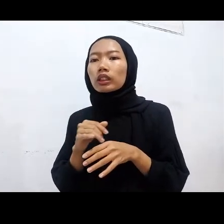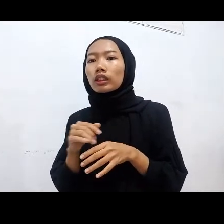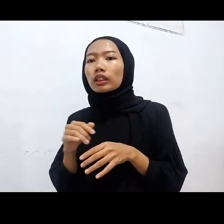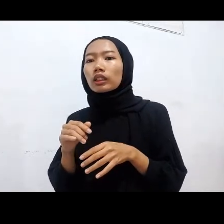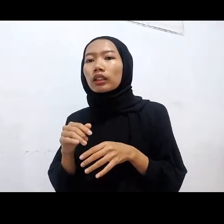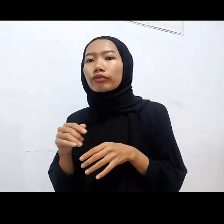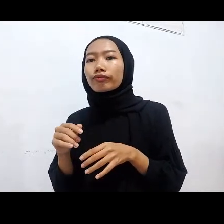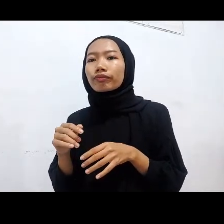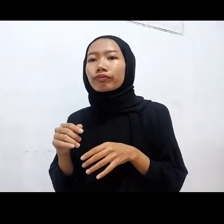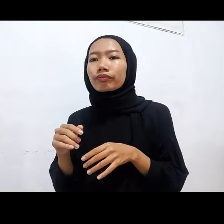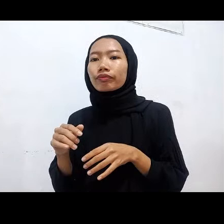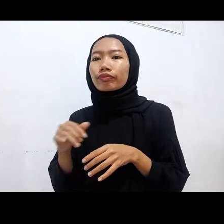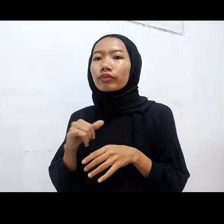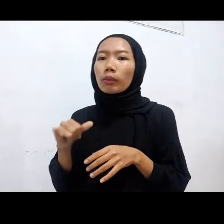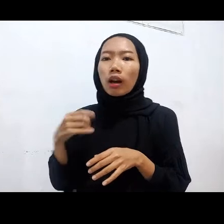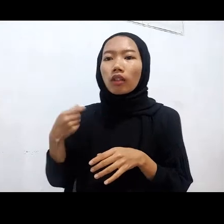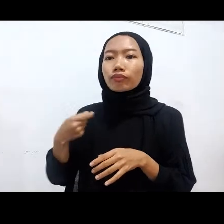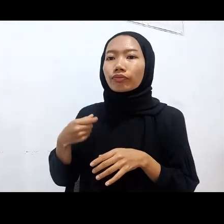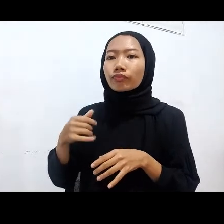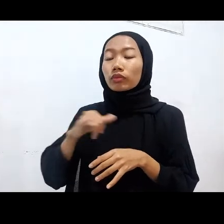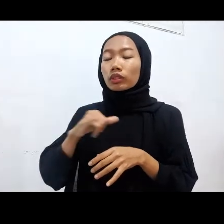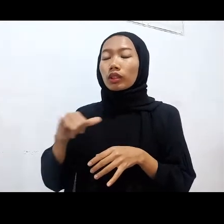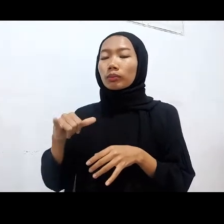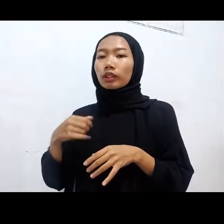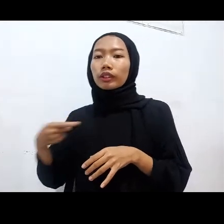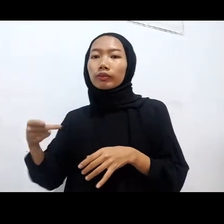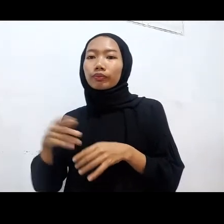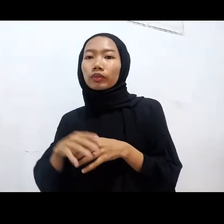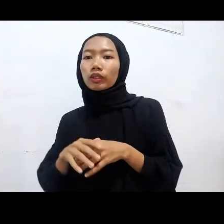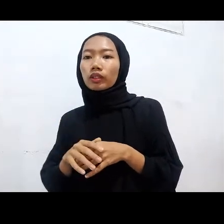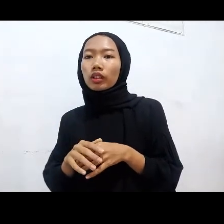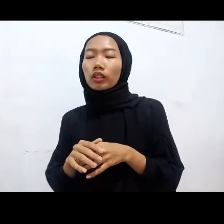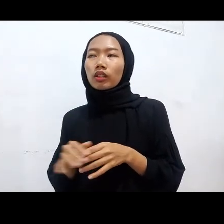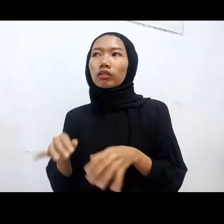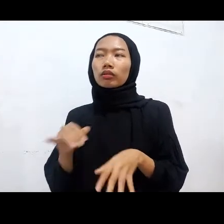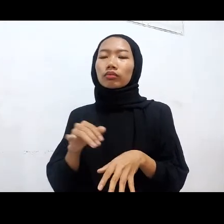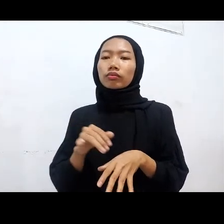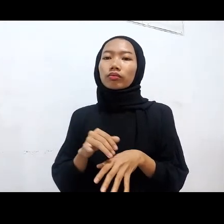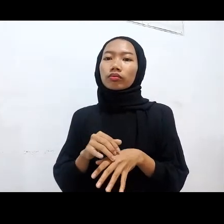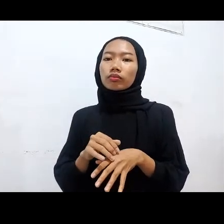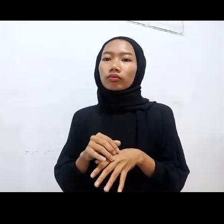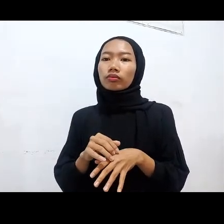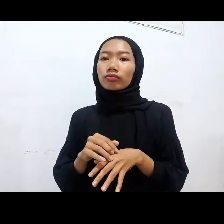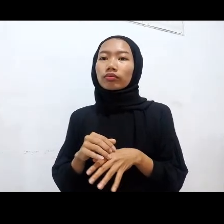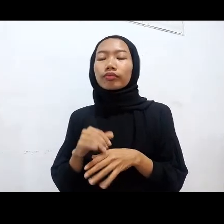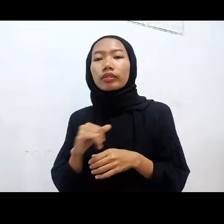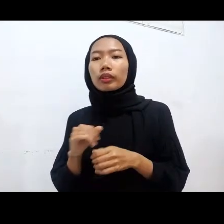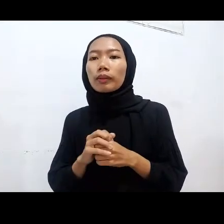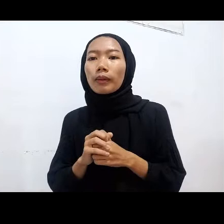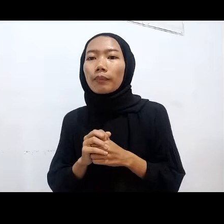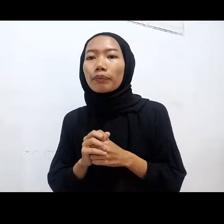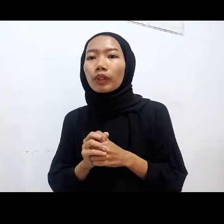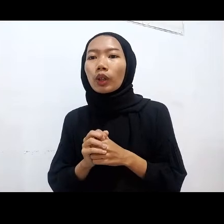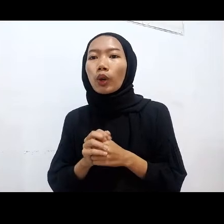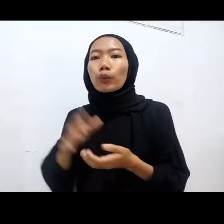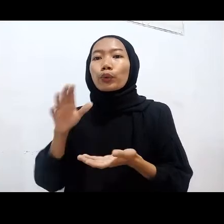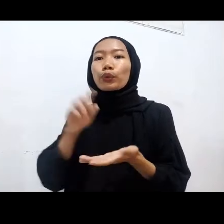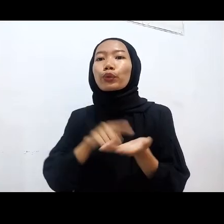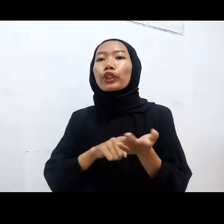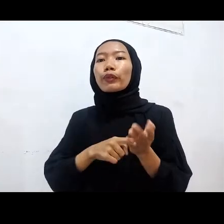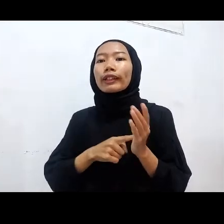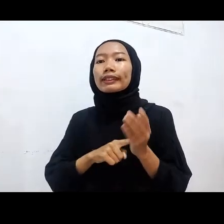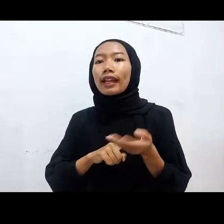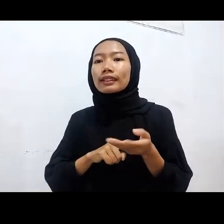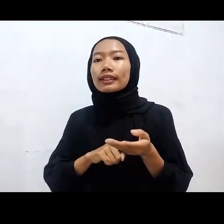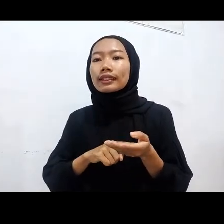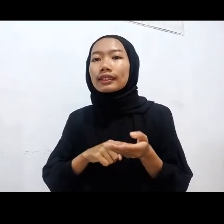people with disabilities are included. And that's the other thing you need to think about. When you are talking about health, you need to